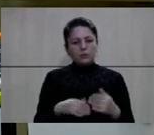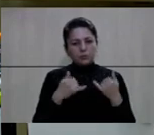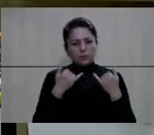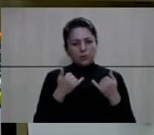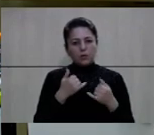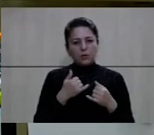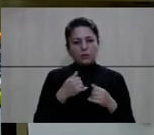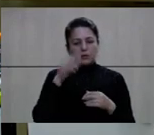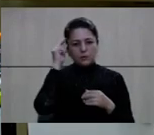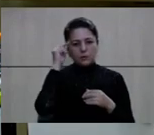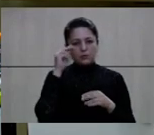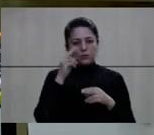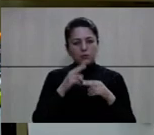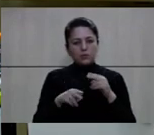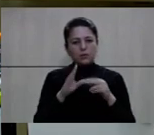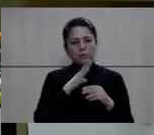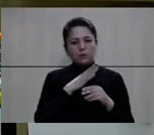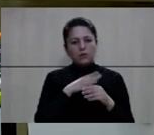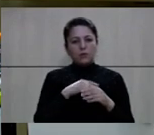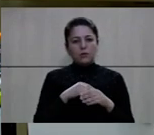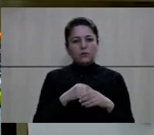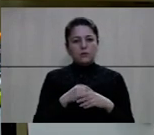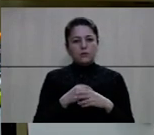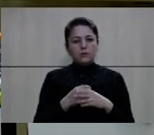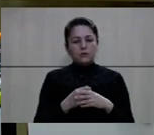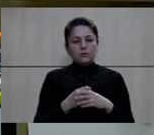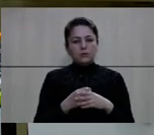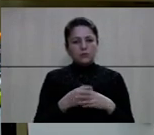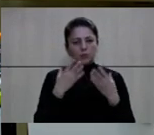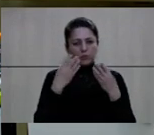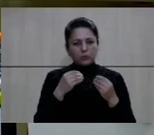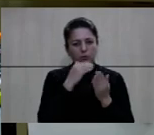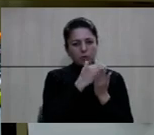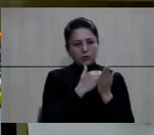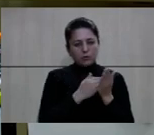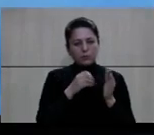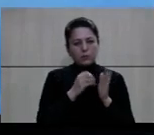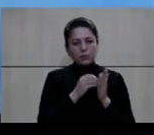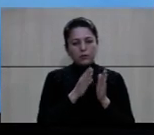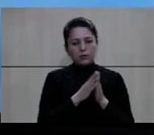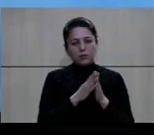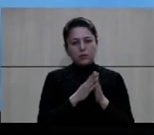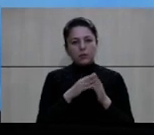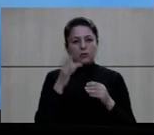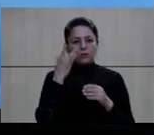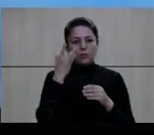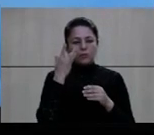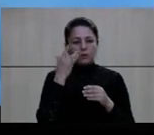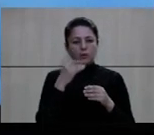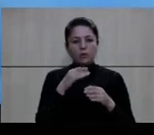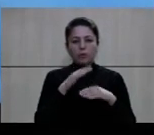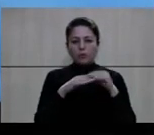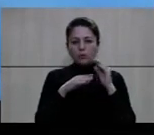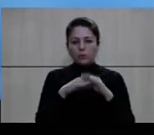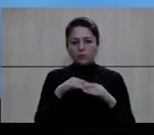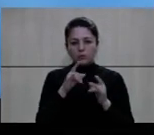Shuning bilan bugungi darsimiz o'z nihoyasiga yetdi. Kun tartibingizda belgilangan doimiy ravishda